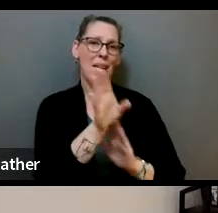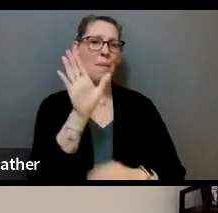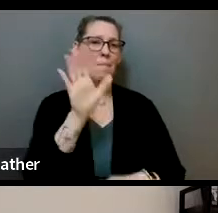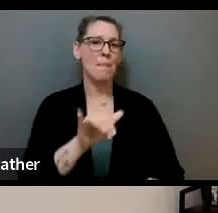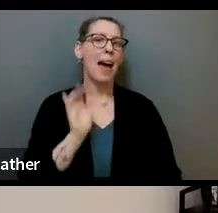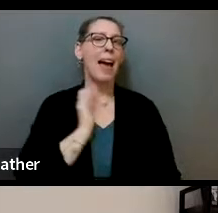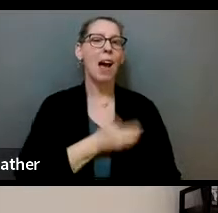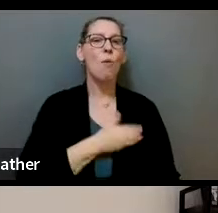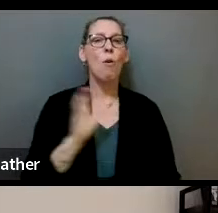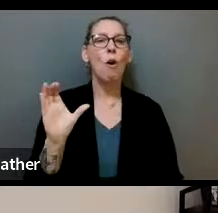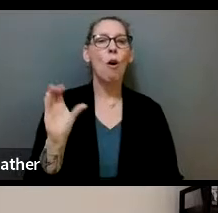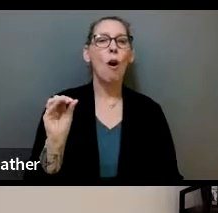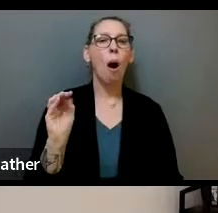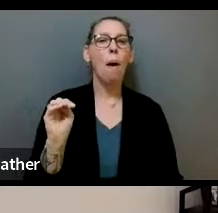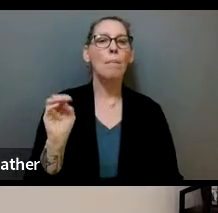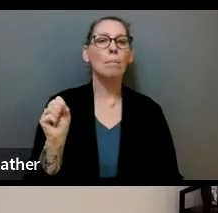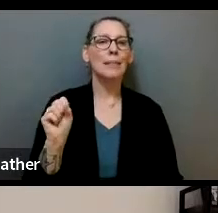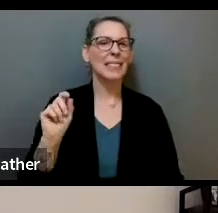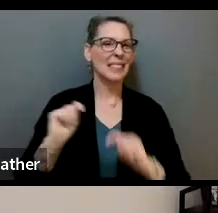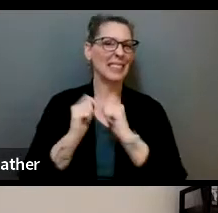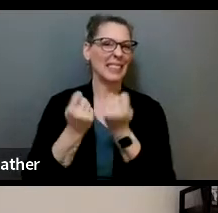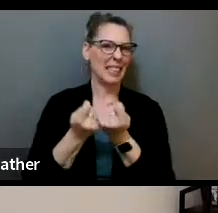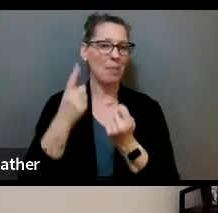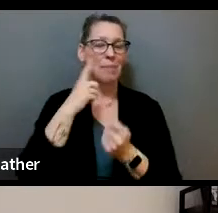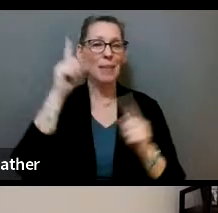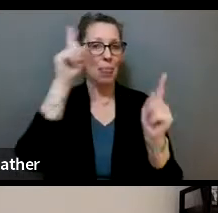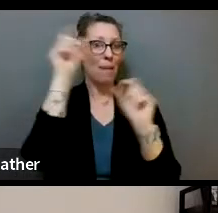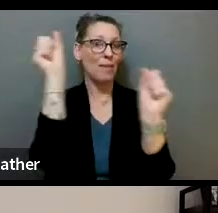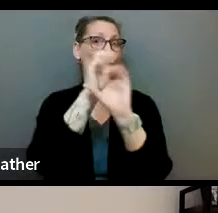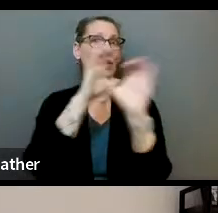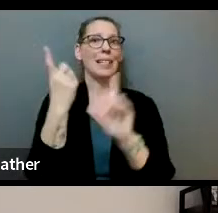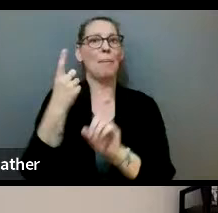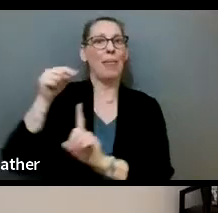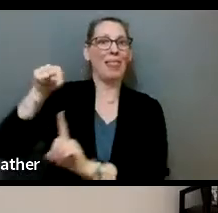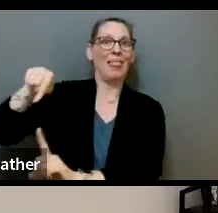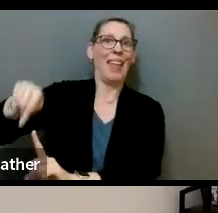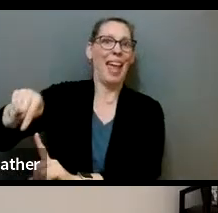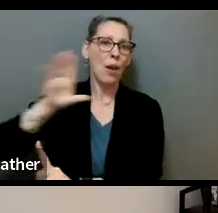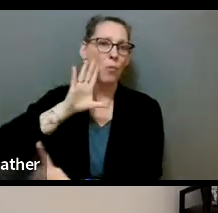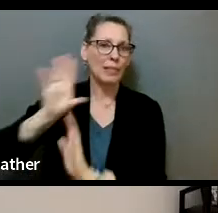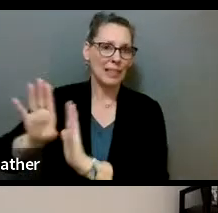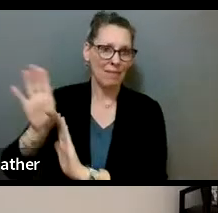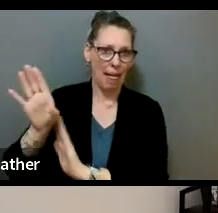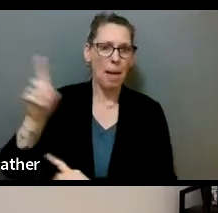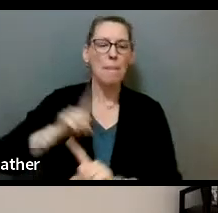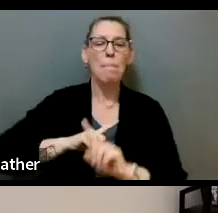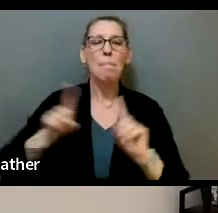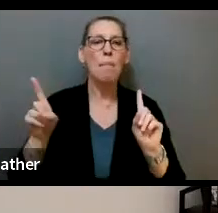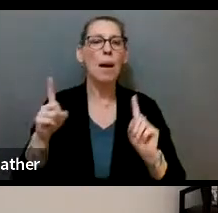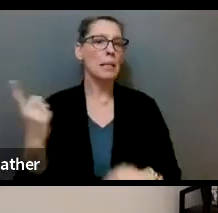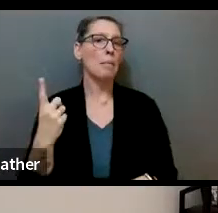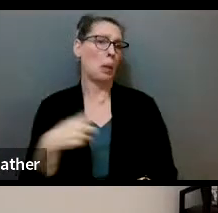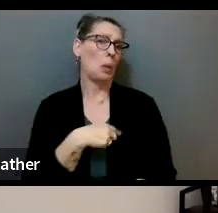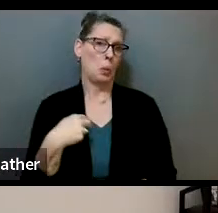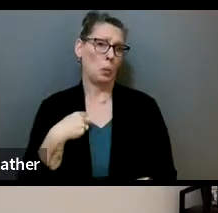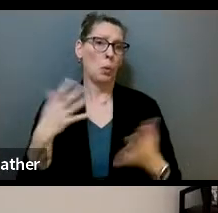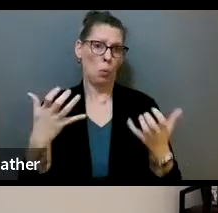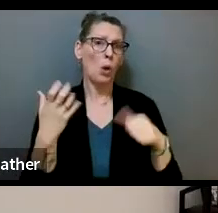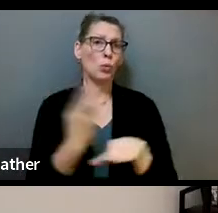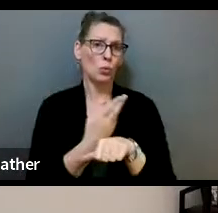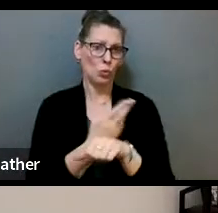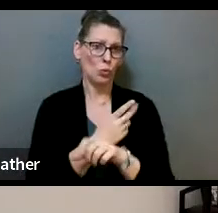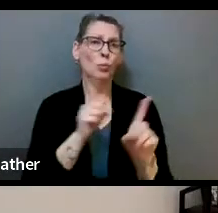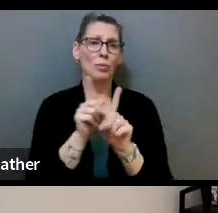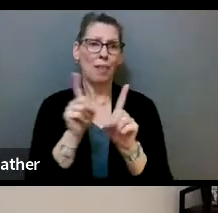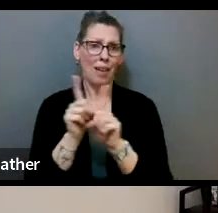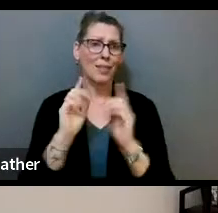comms teams a little bit more, since the visualizations are things that they develop. But it's something that, we would definitely want to use as community